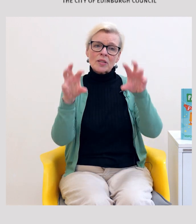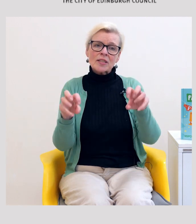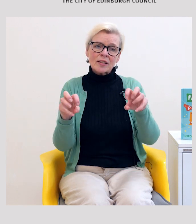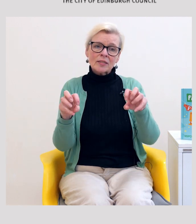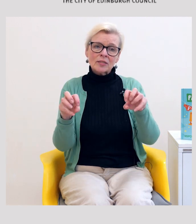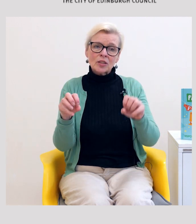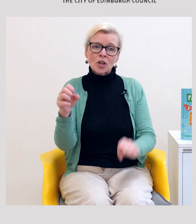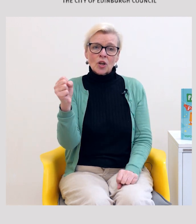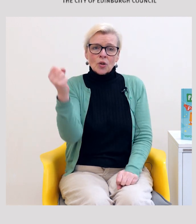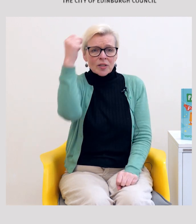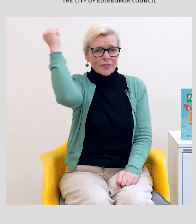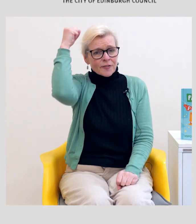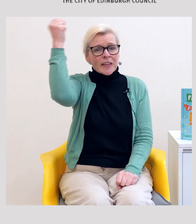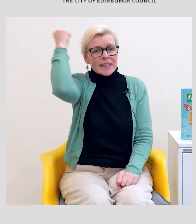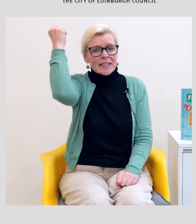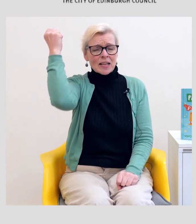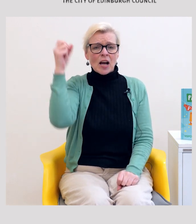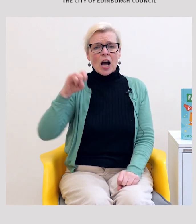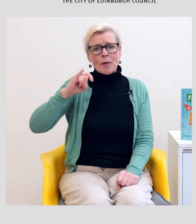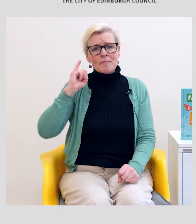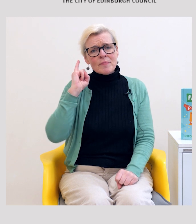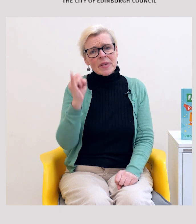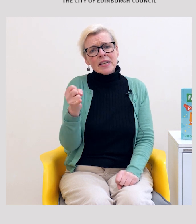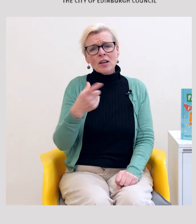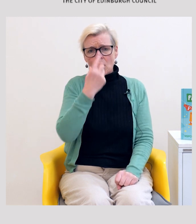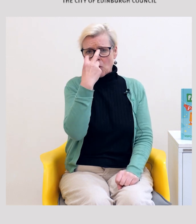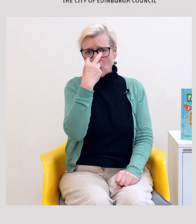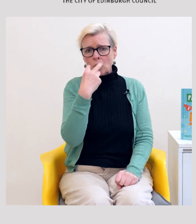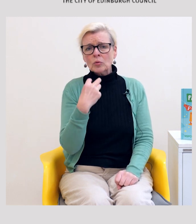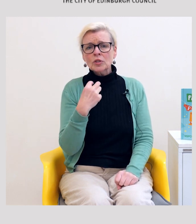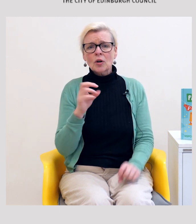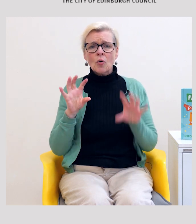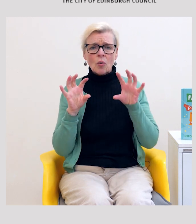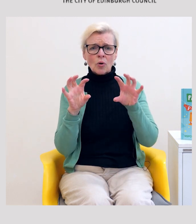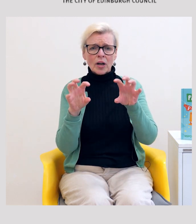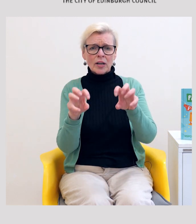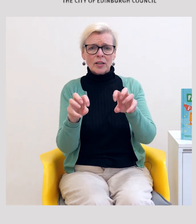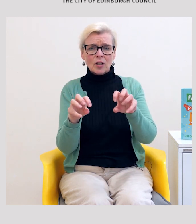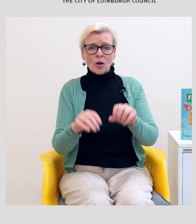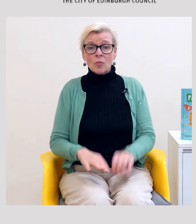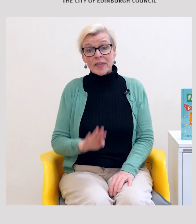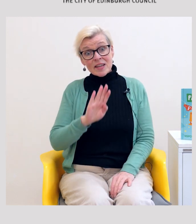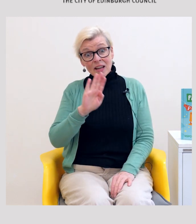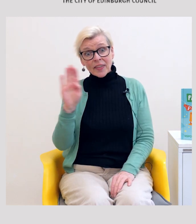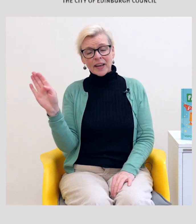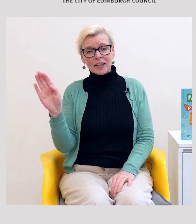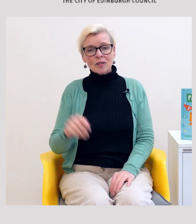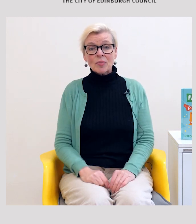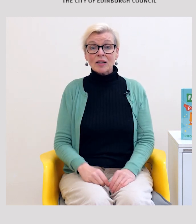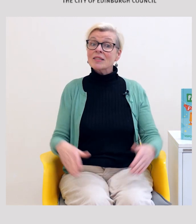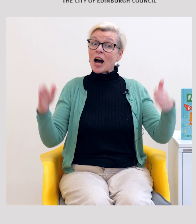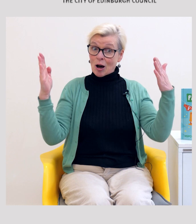little monster who defeats a mean old ogre with